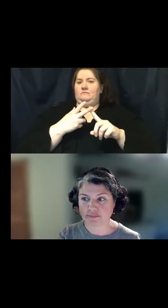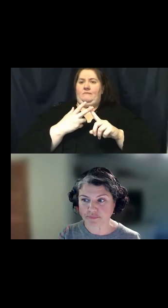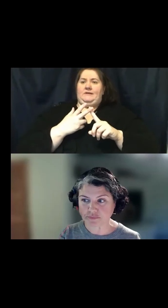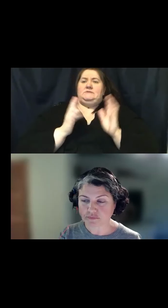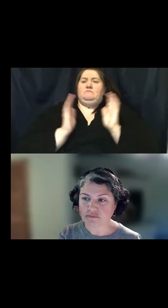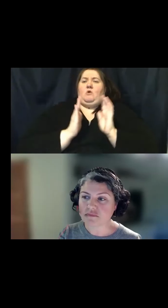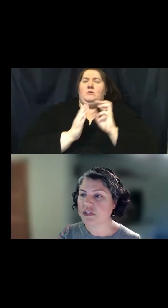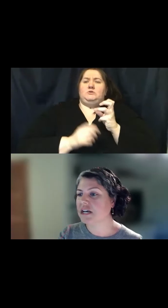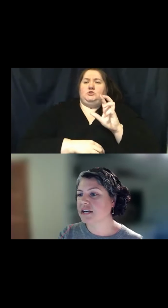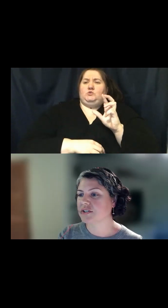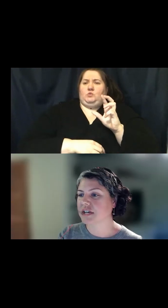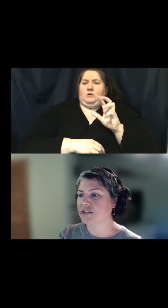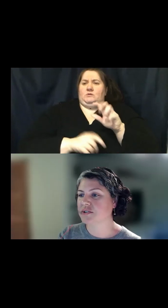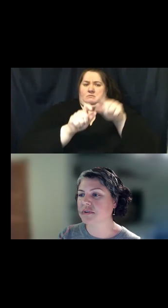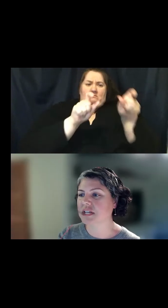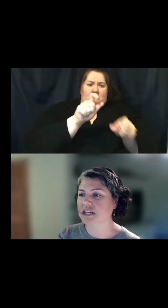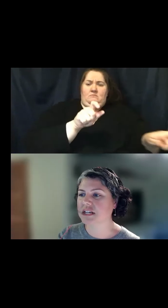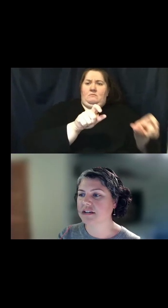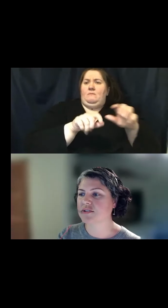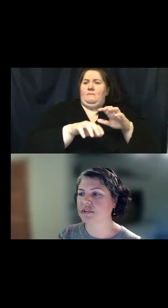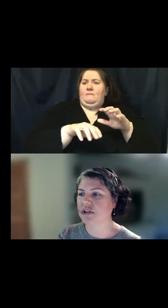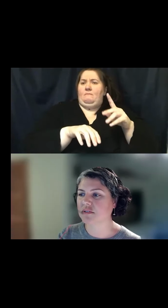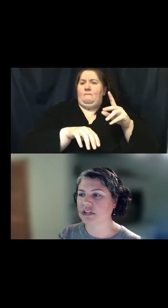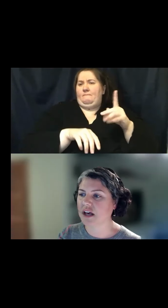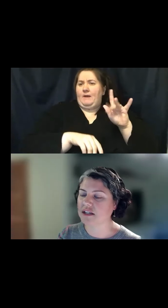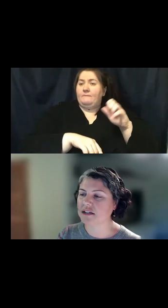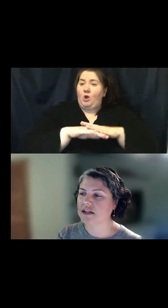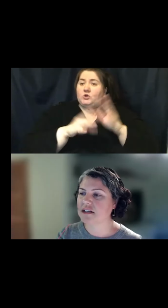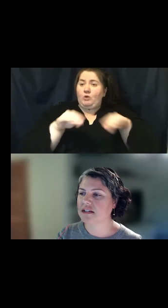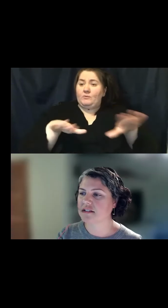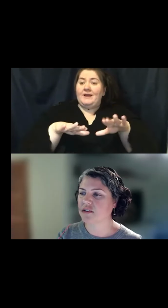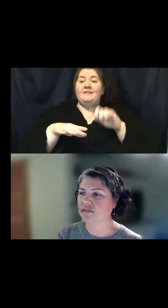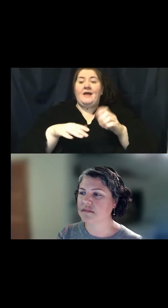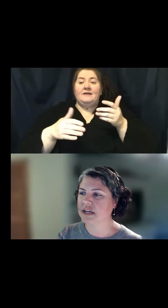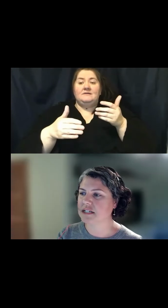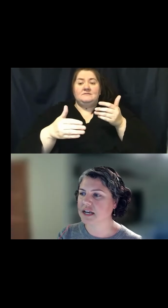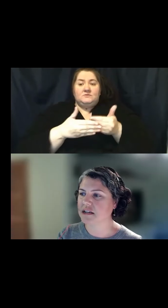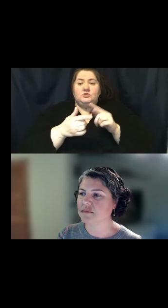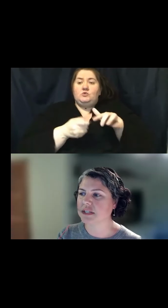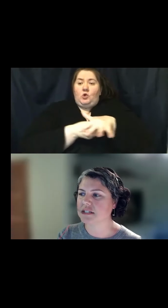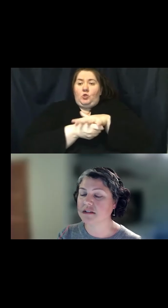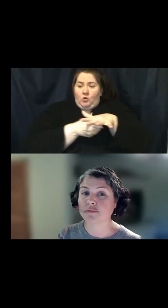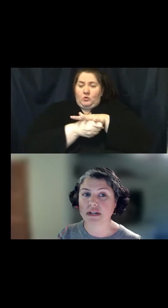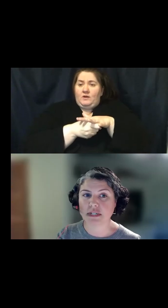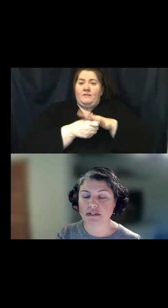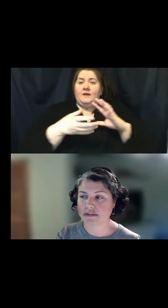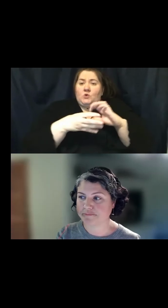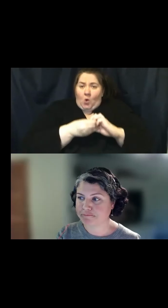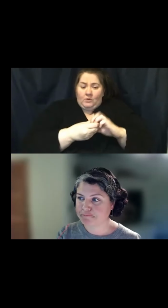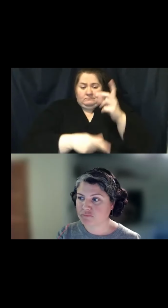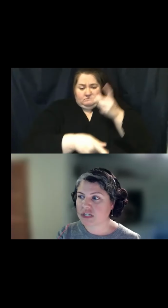property. Your side sewer then connects to a local line that is owned and maintained by the City of